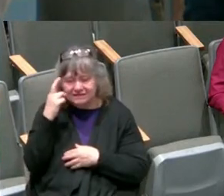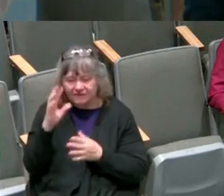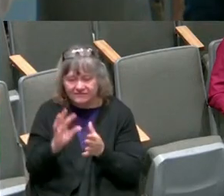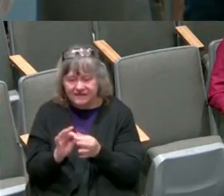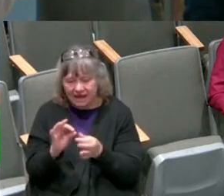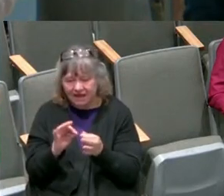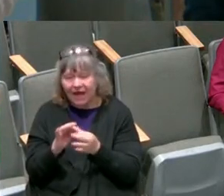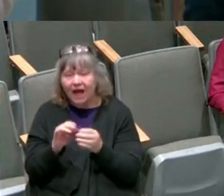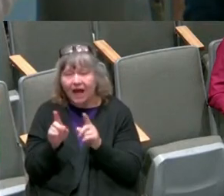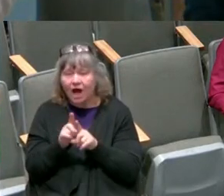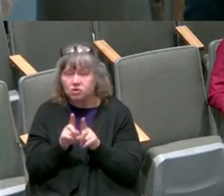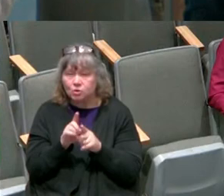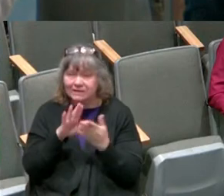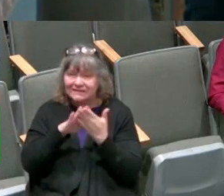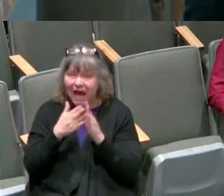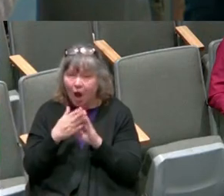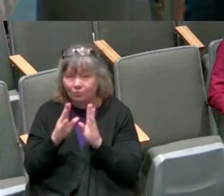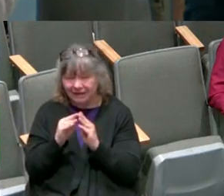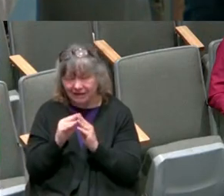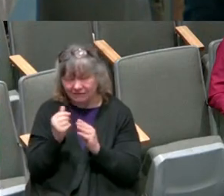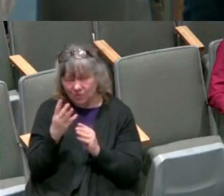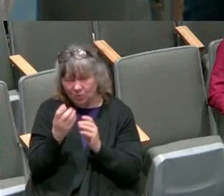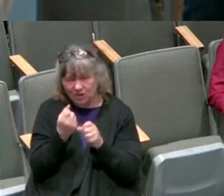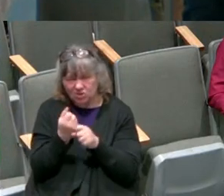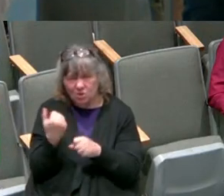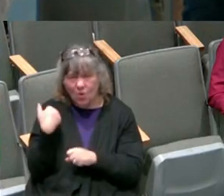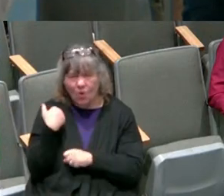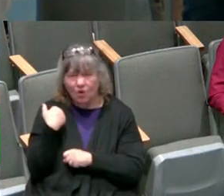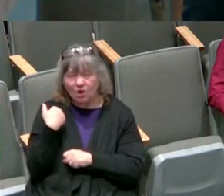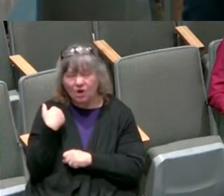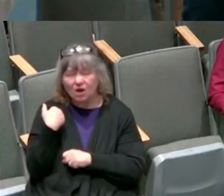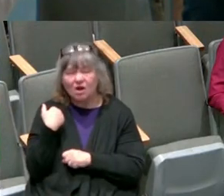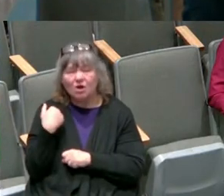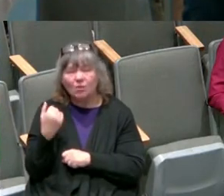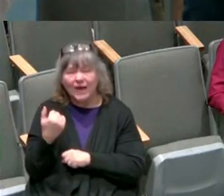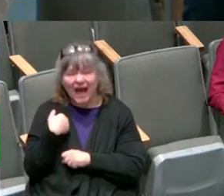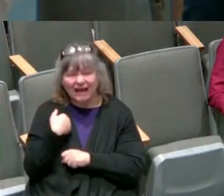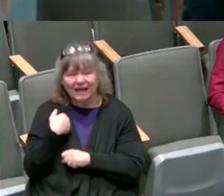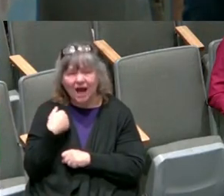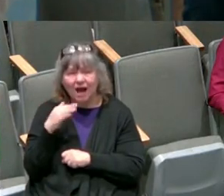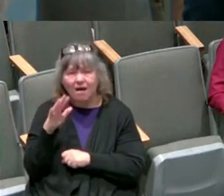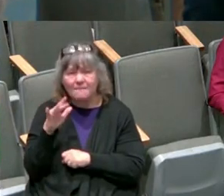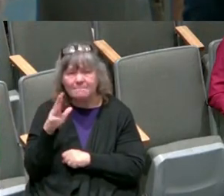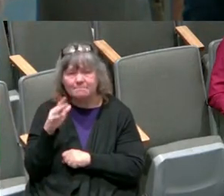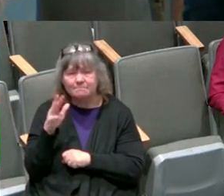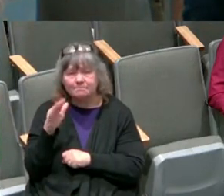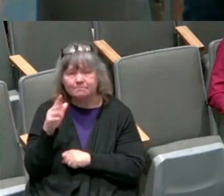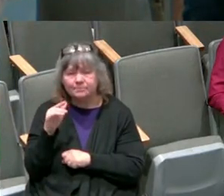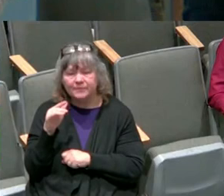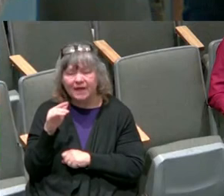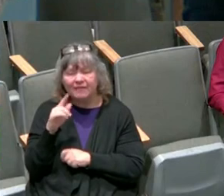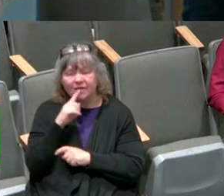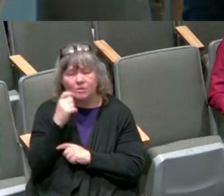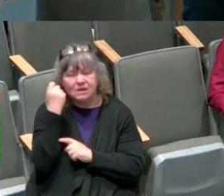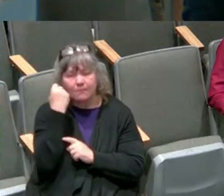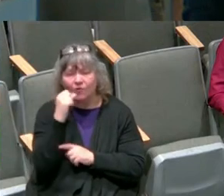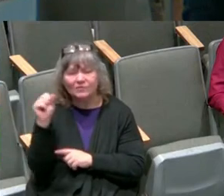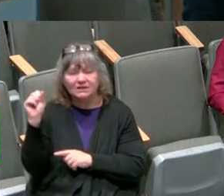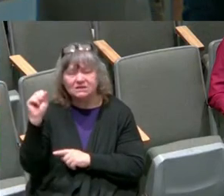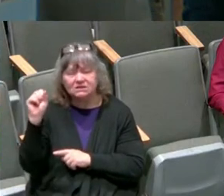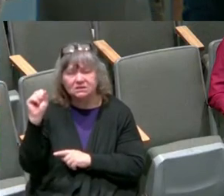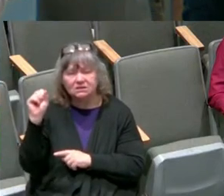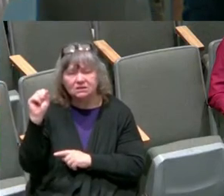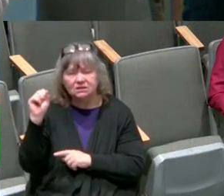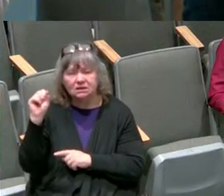that town meeting a couple of years ago we there was a movement to